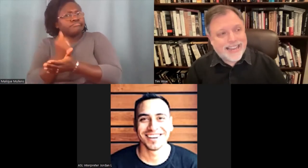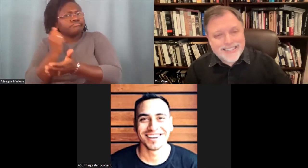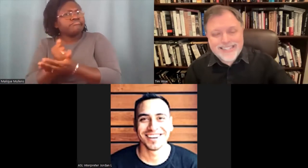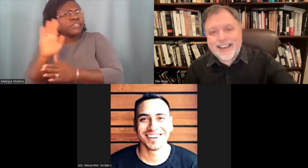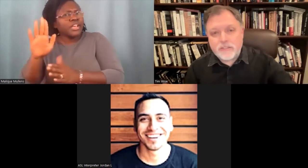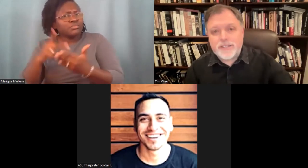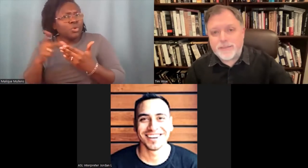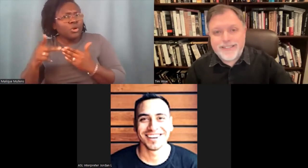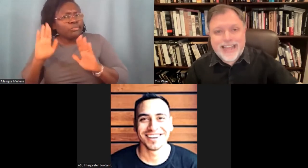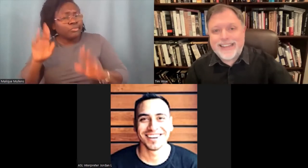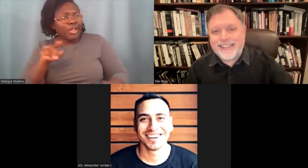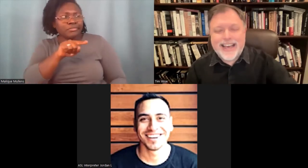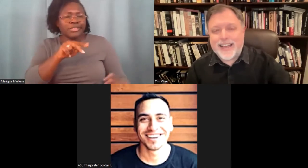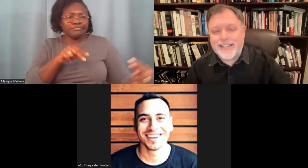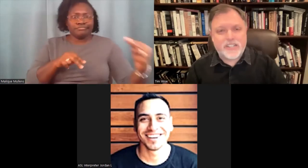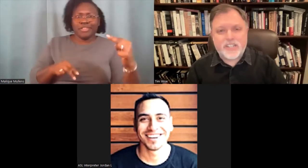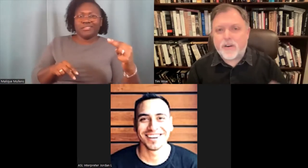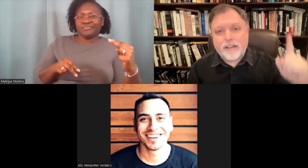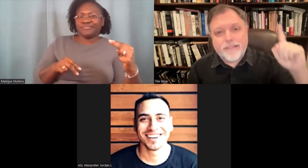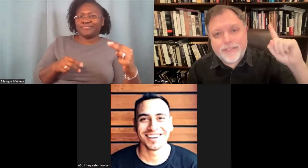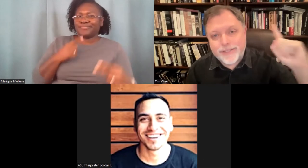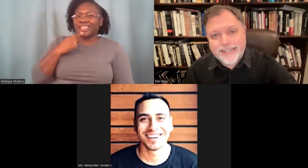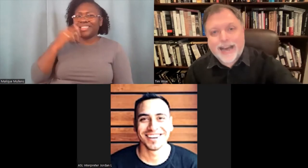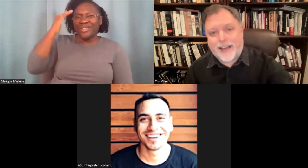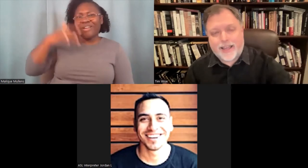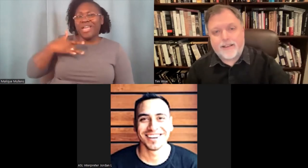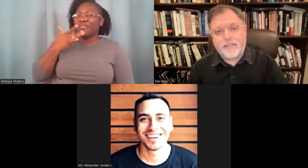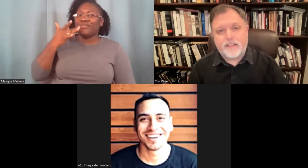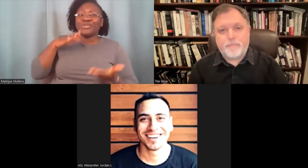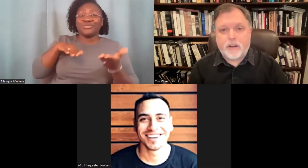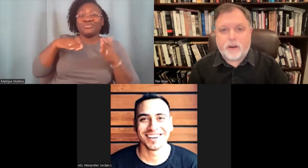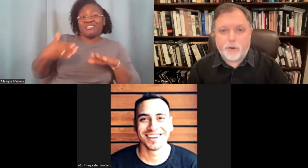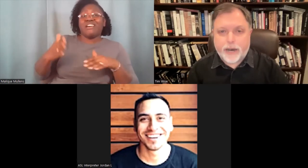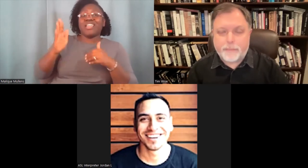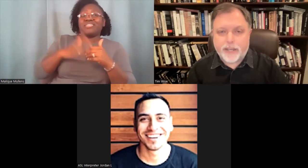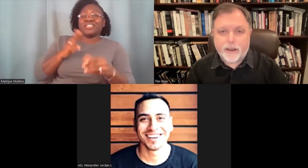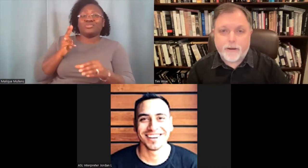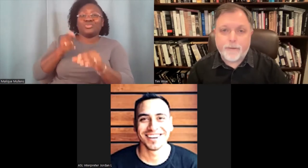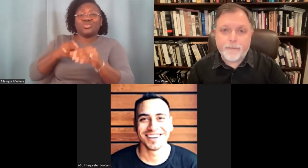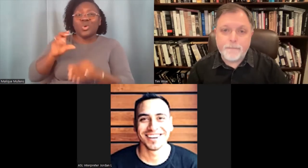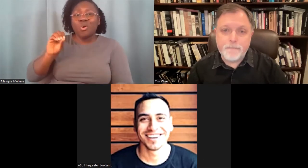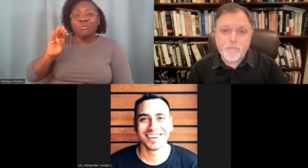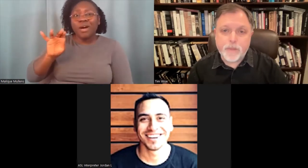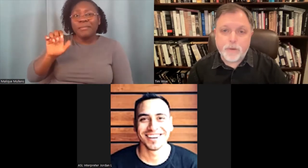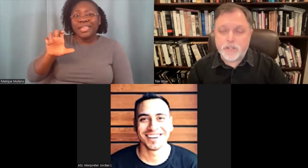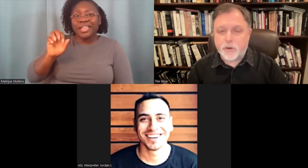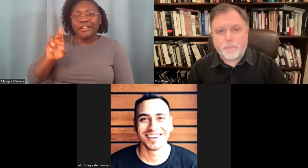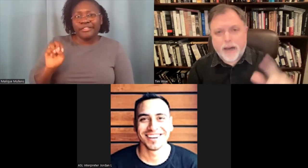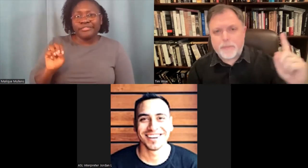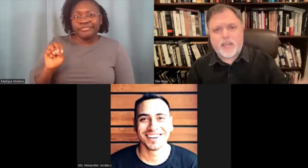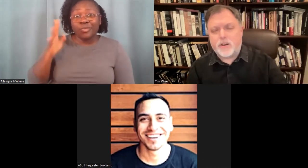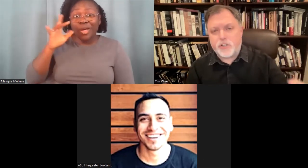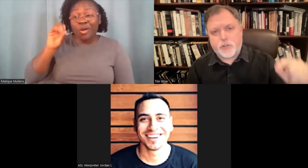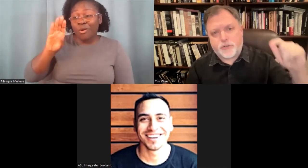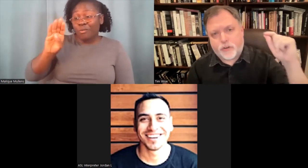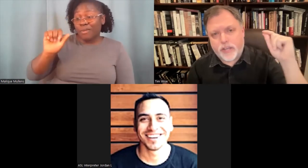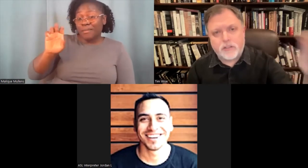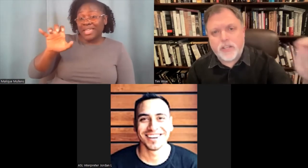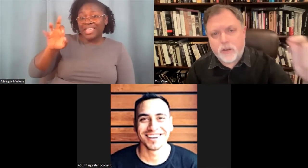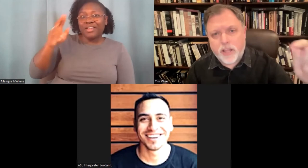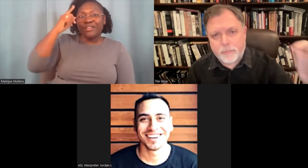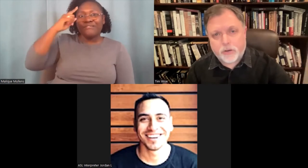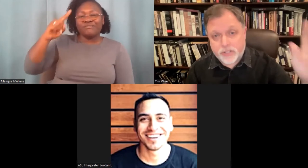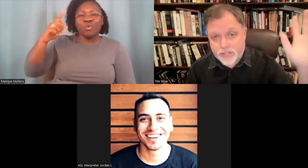program. And this guy looks him dead in the eye and says, I'd rather die than be on Obamacare. Because Obamacare is just